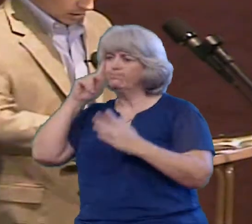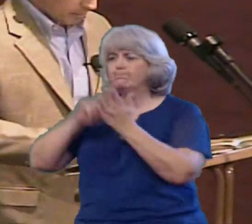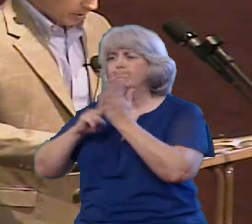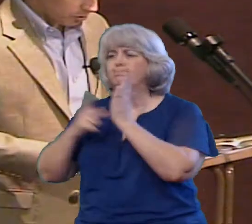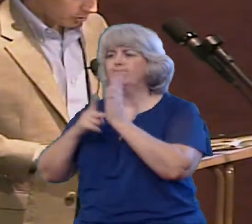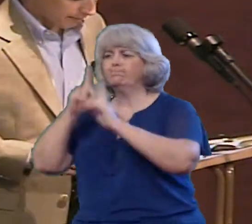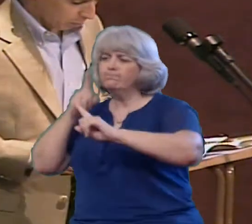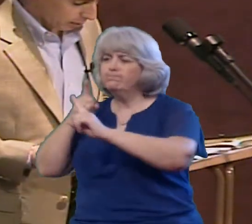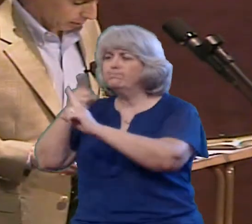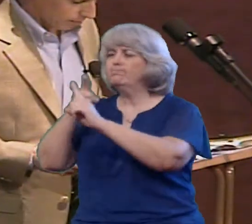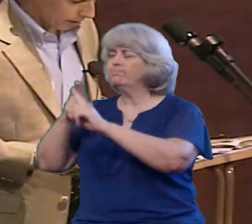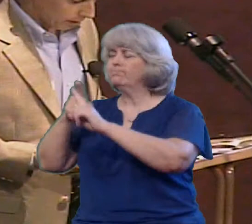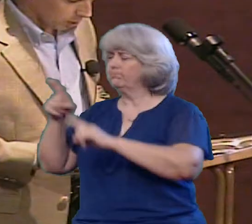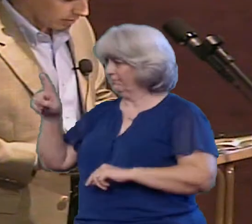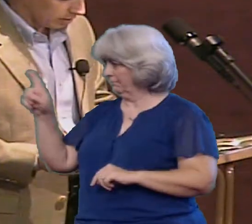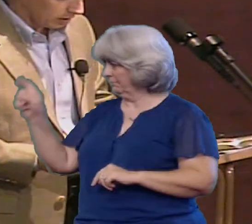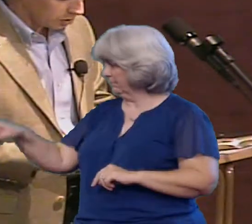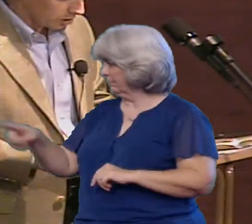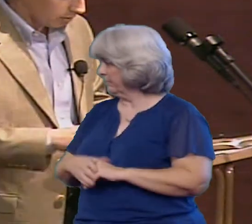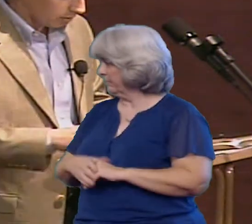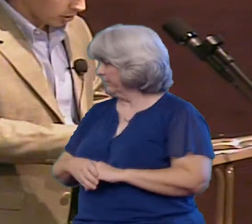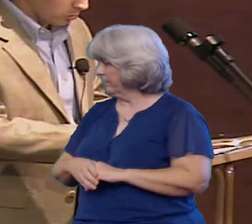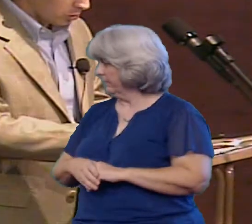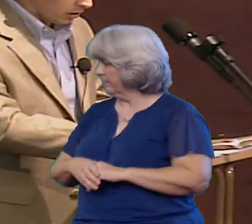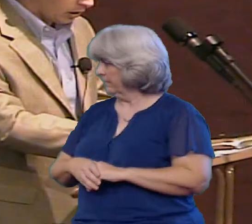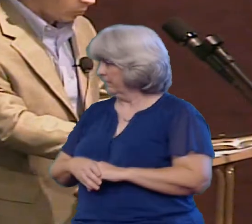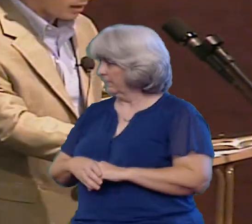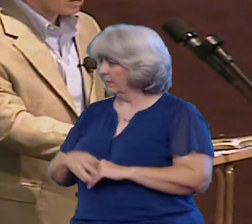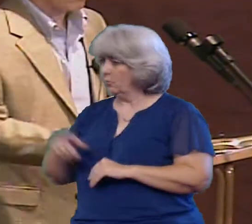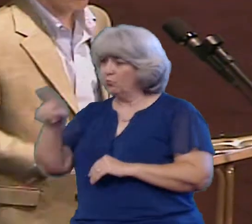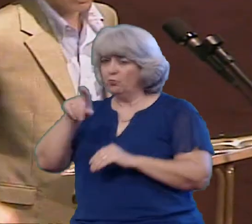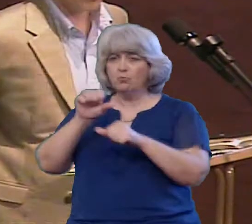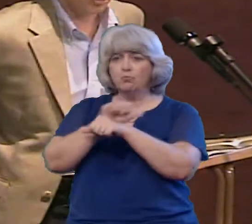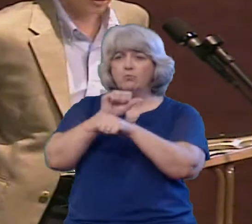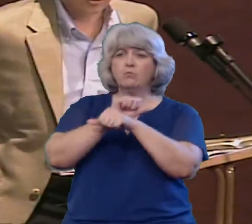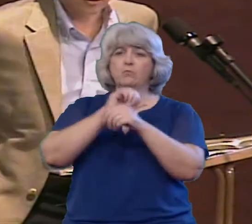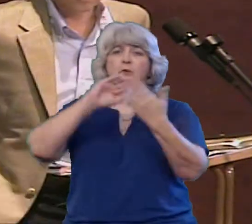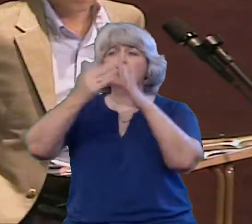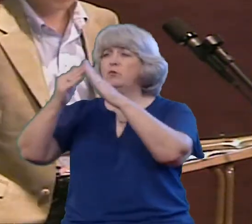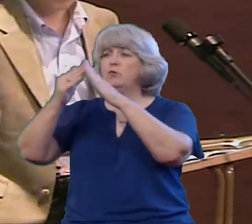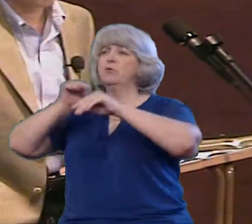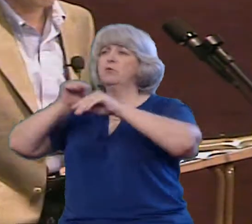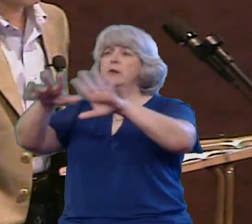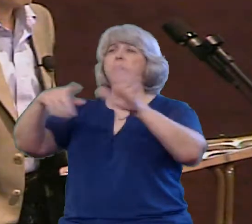How about is your family influencing each other in the community in a way that reflects the Creator?